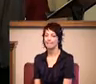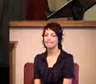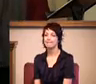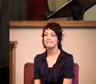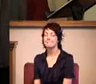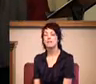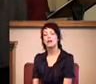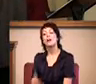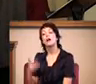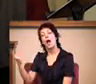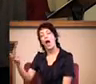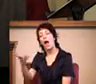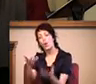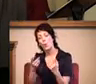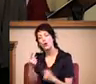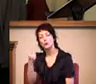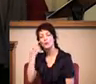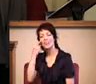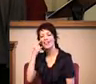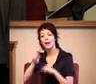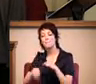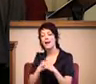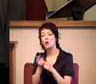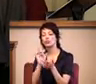want you to think of Jesus.